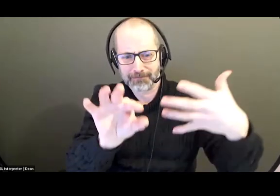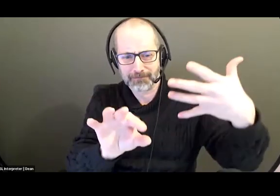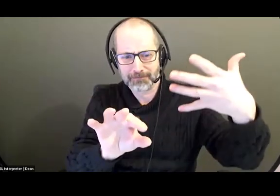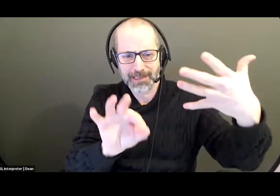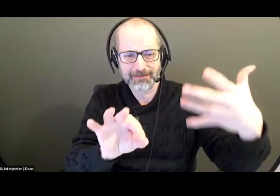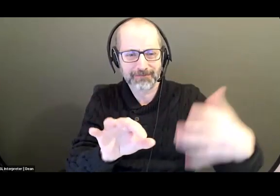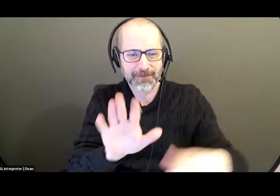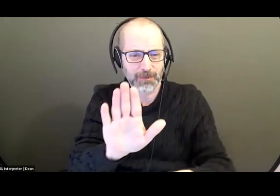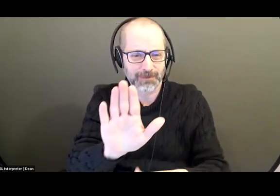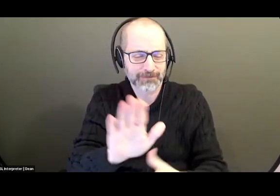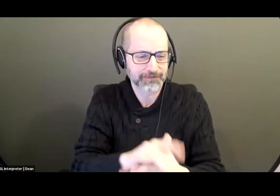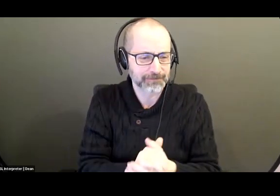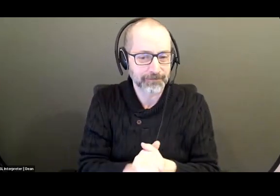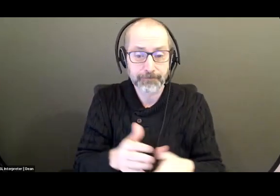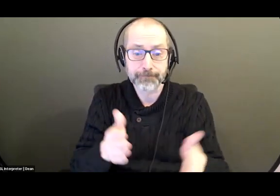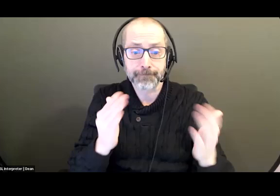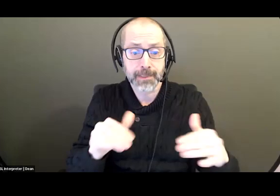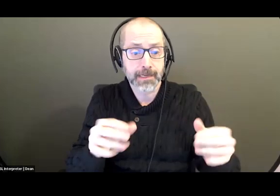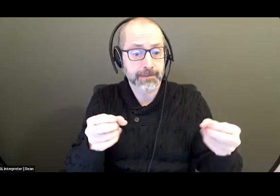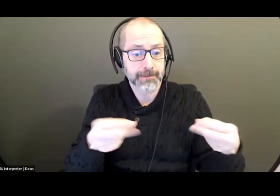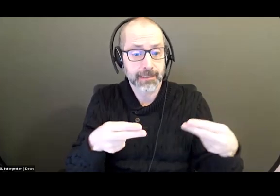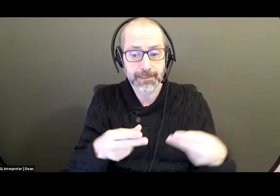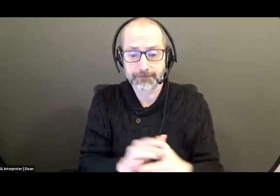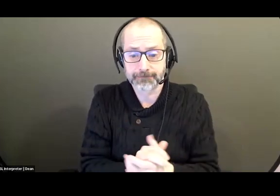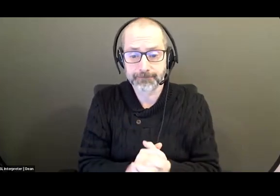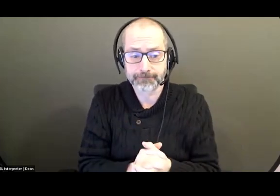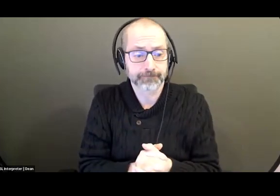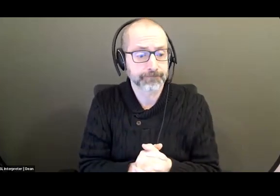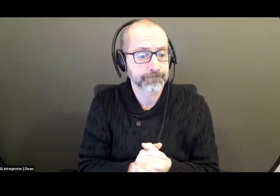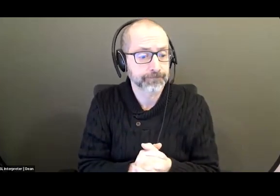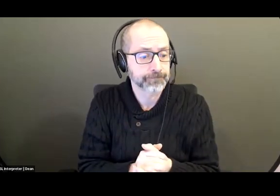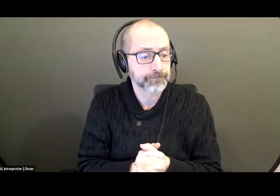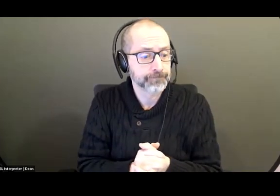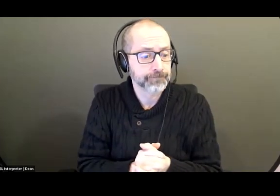up on your screen. Next slide.